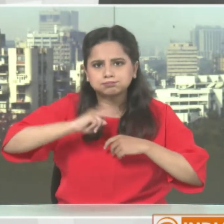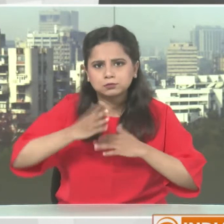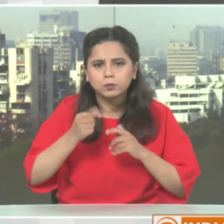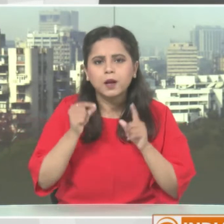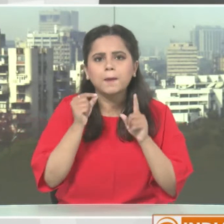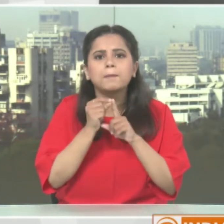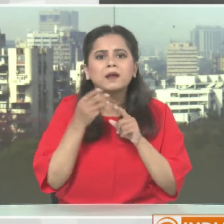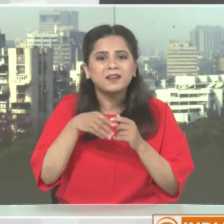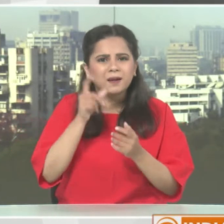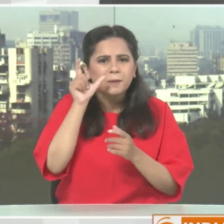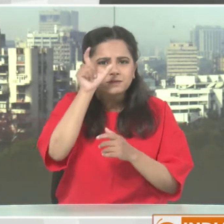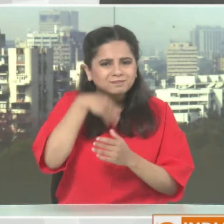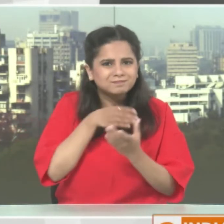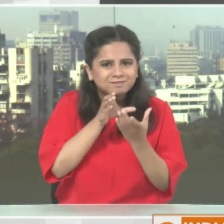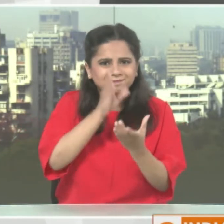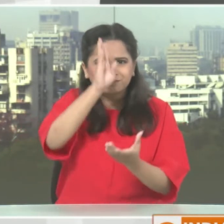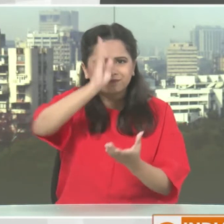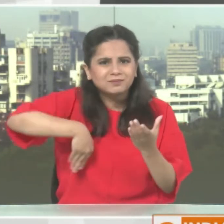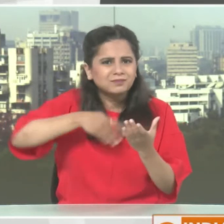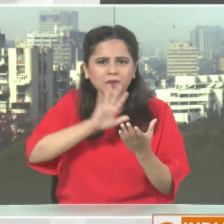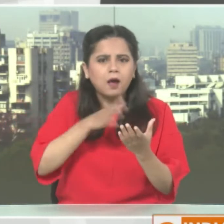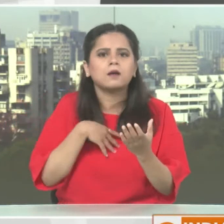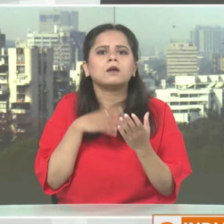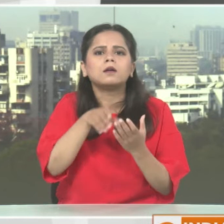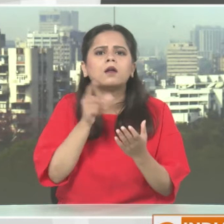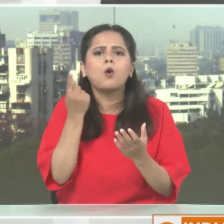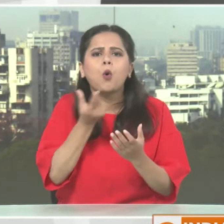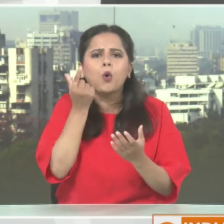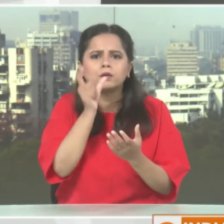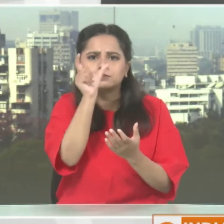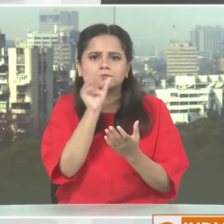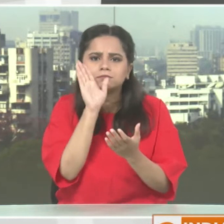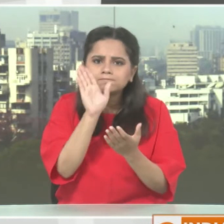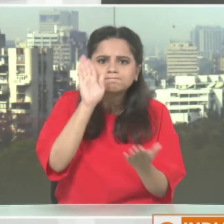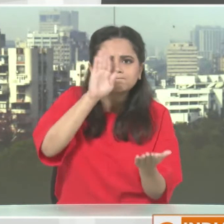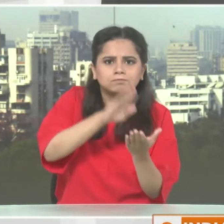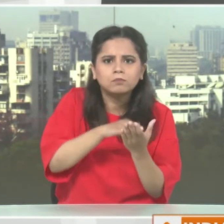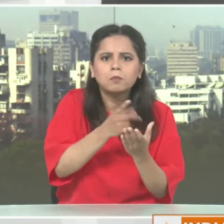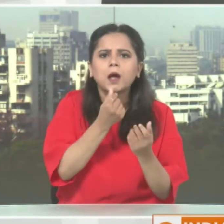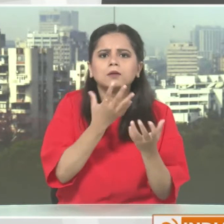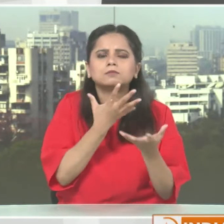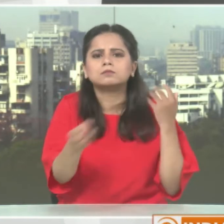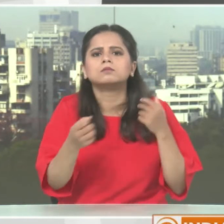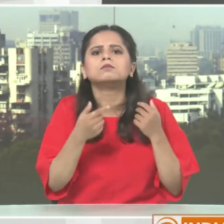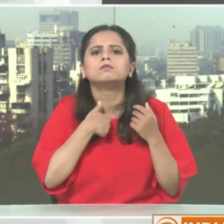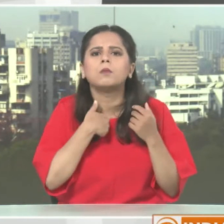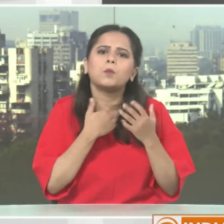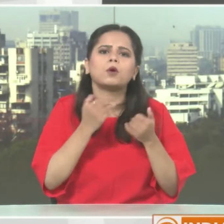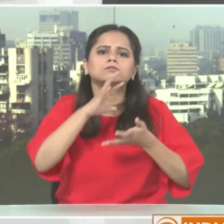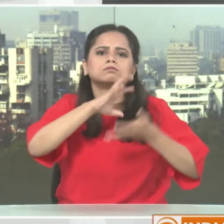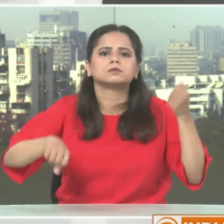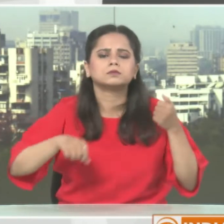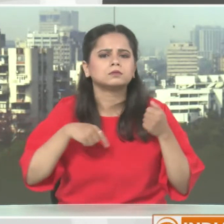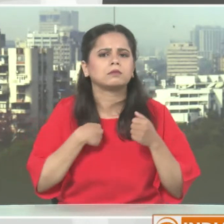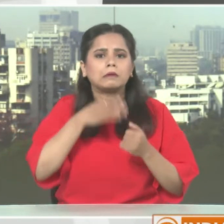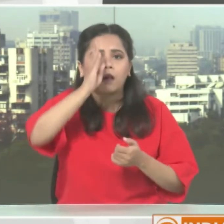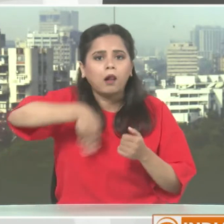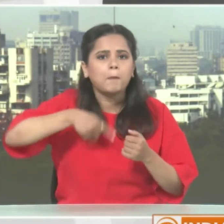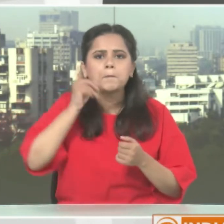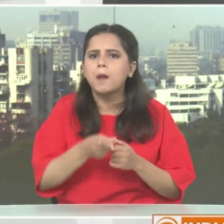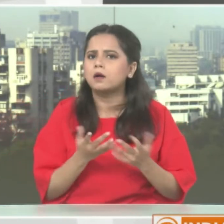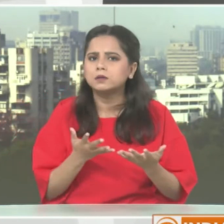the POS machines by just tapping the card on the machine without requiring to even swipe the card.